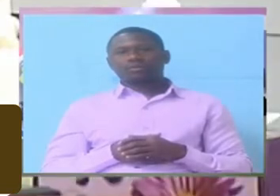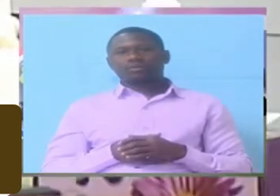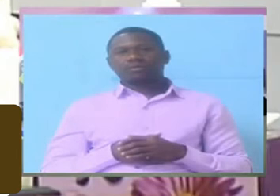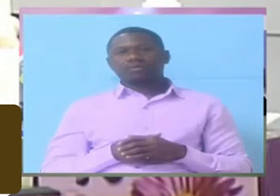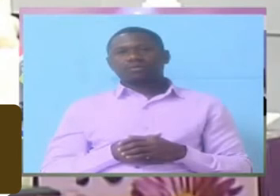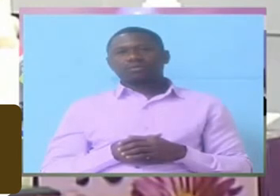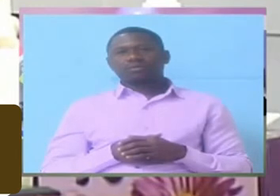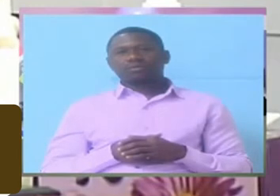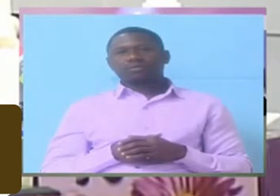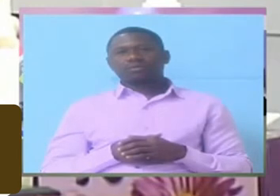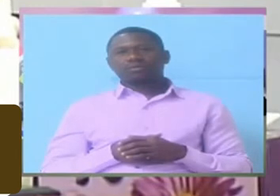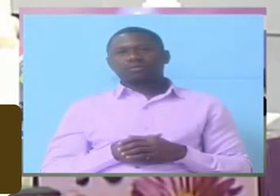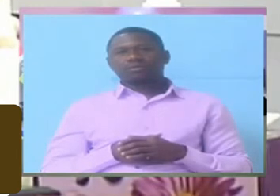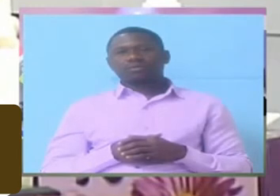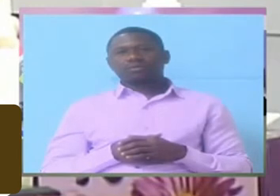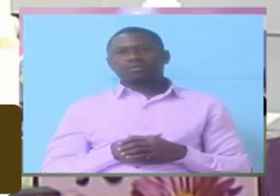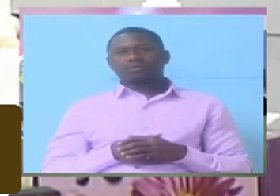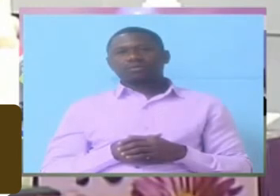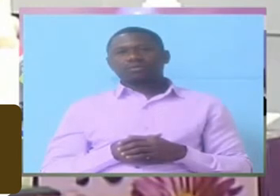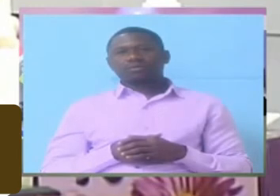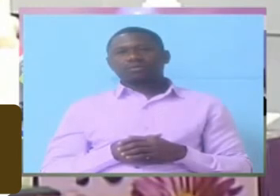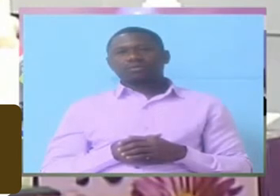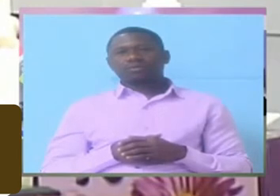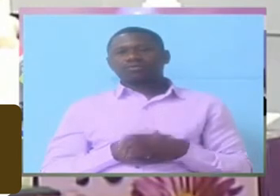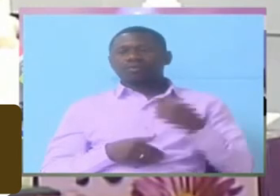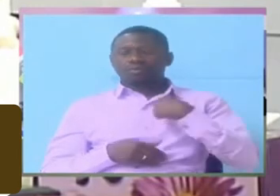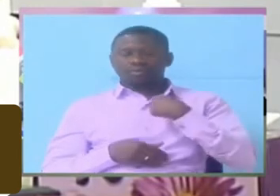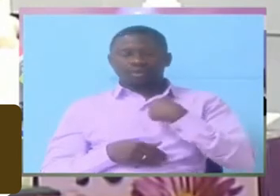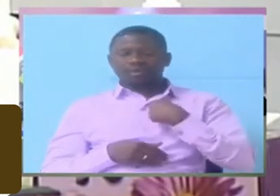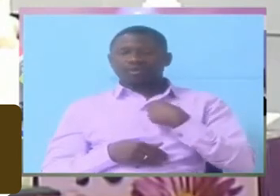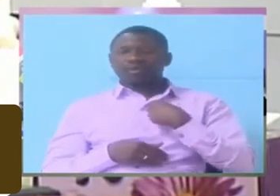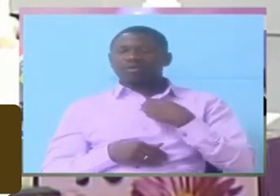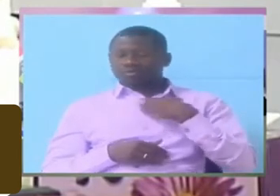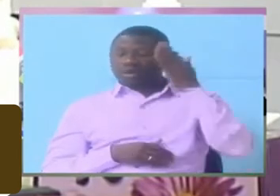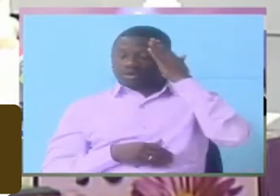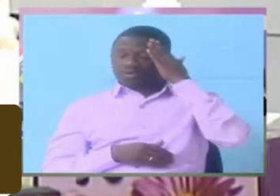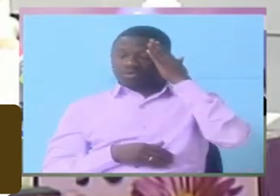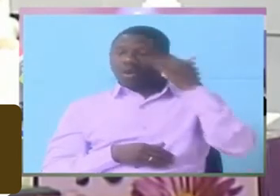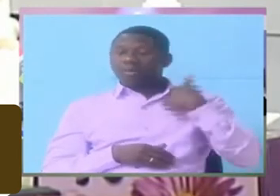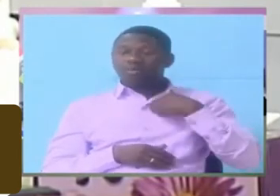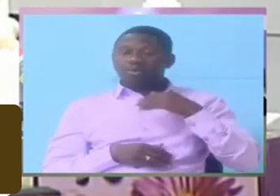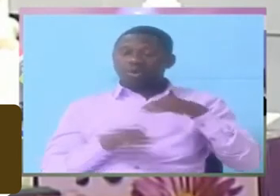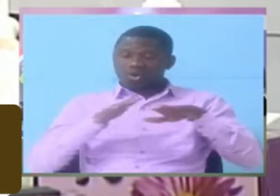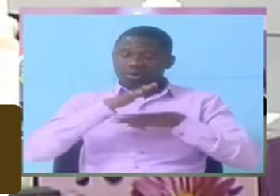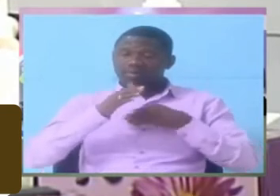ku itilin na jumale la awol ka ko lu koleandi for me those that are under my command.